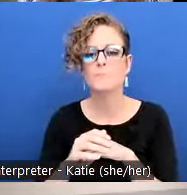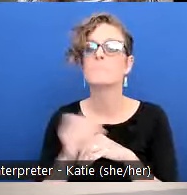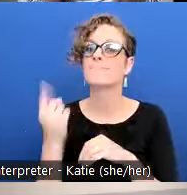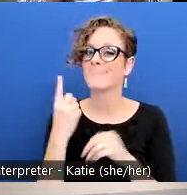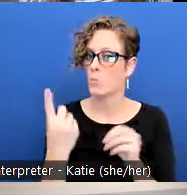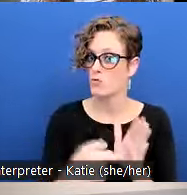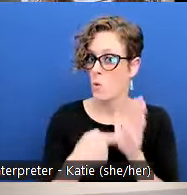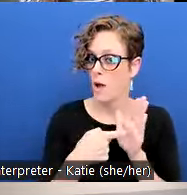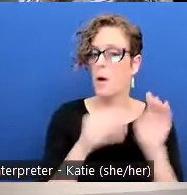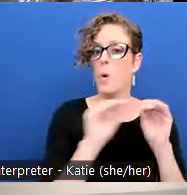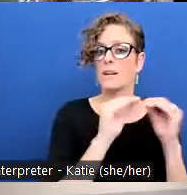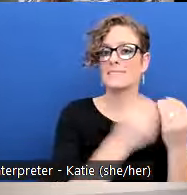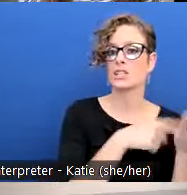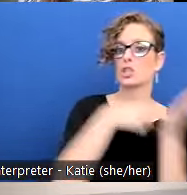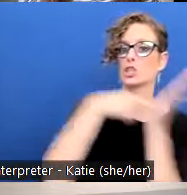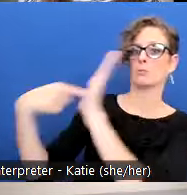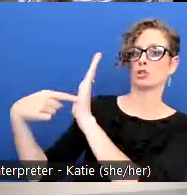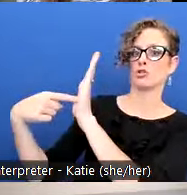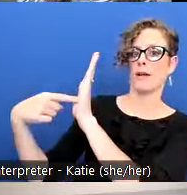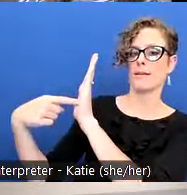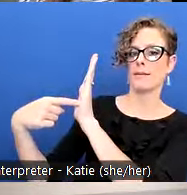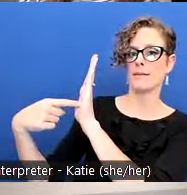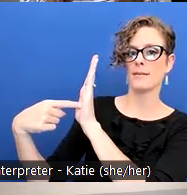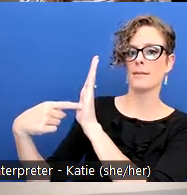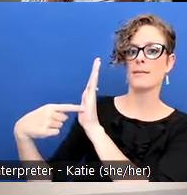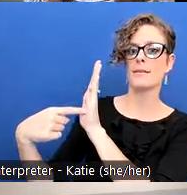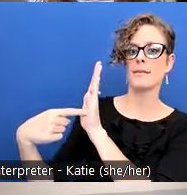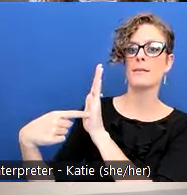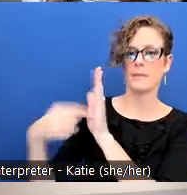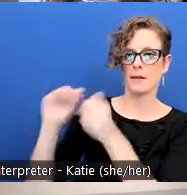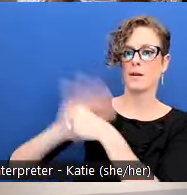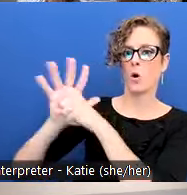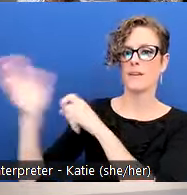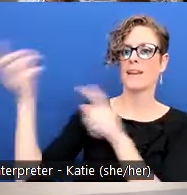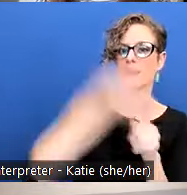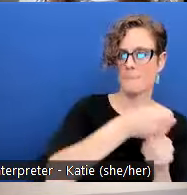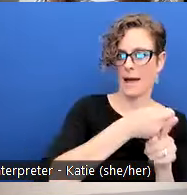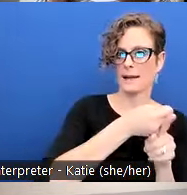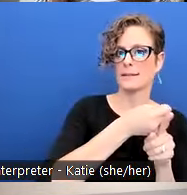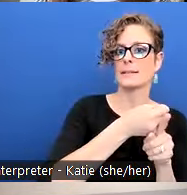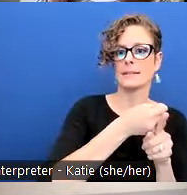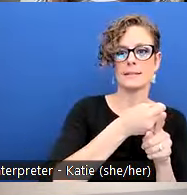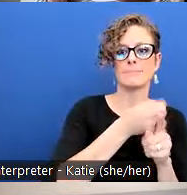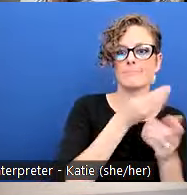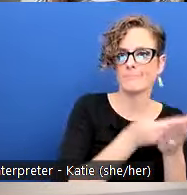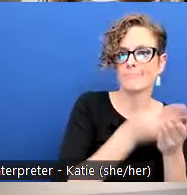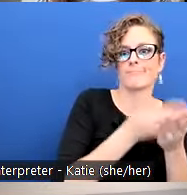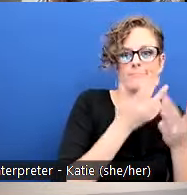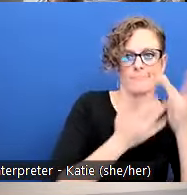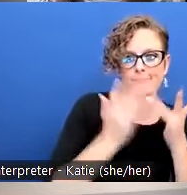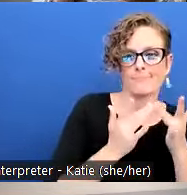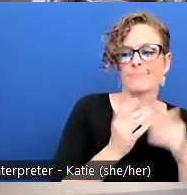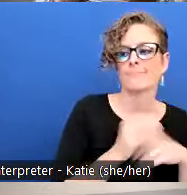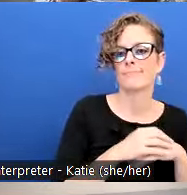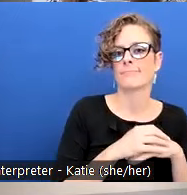organization demonstrate that they've been economically impacted by COVID in some way. And there are a list of various ways